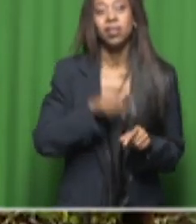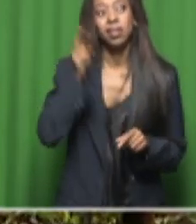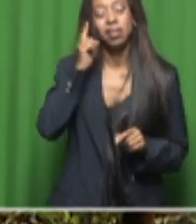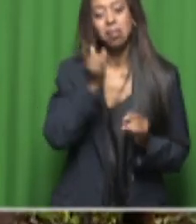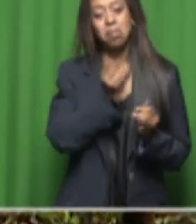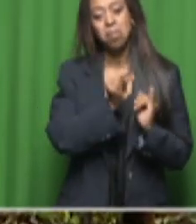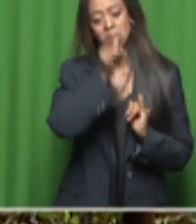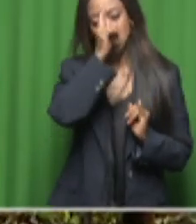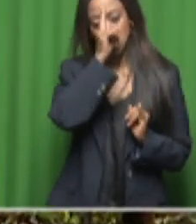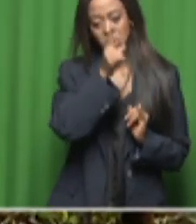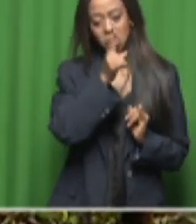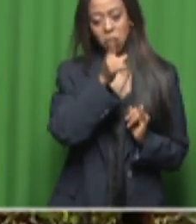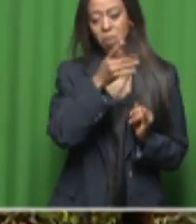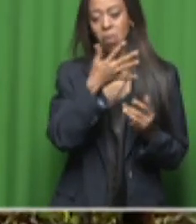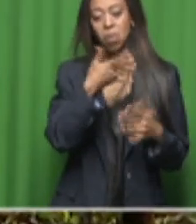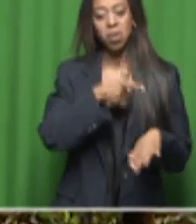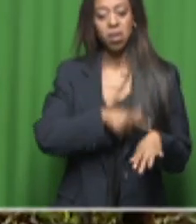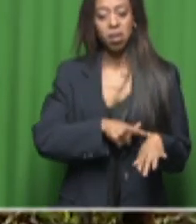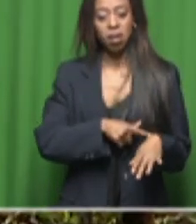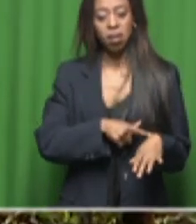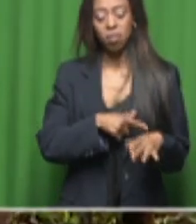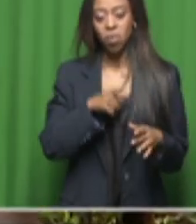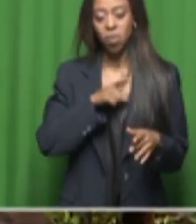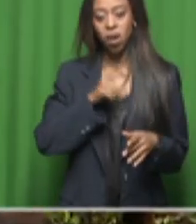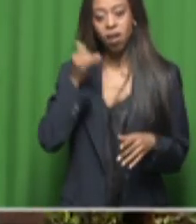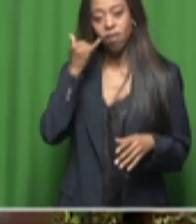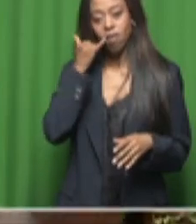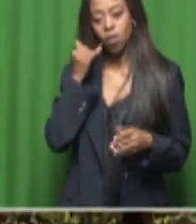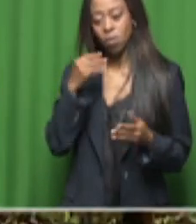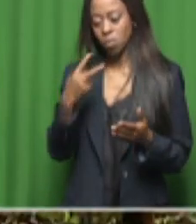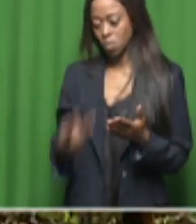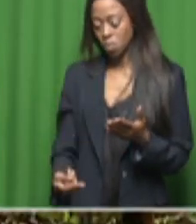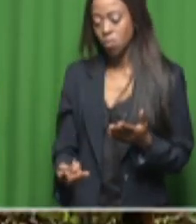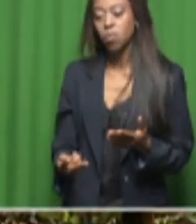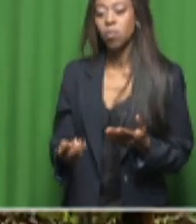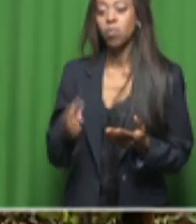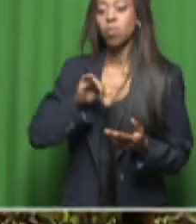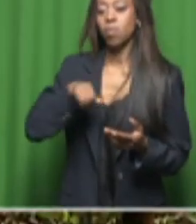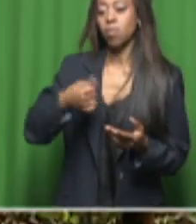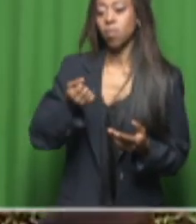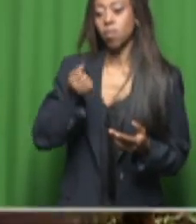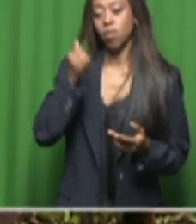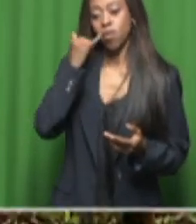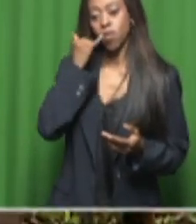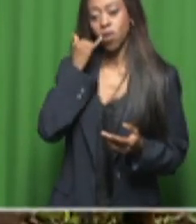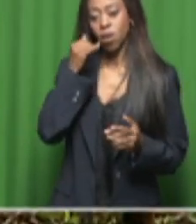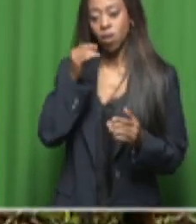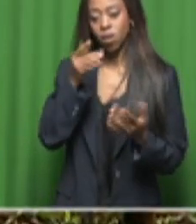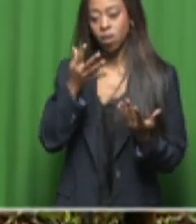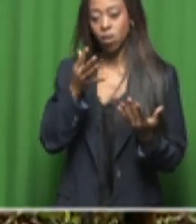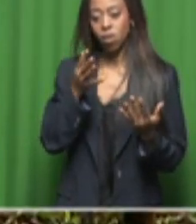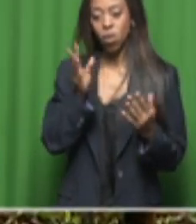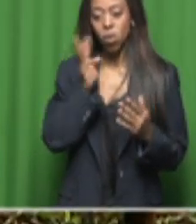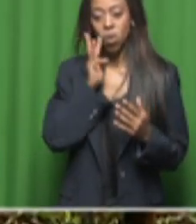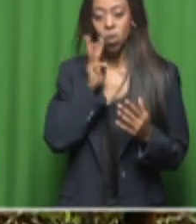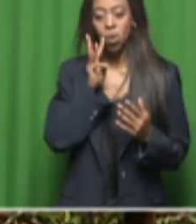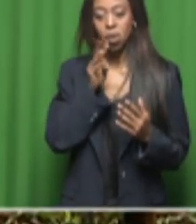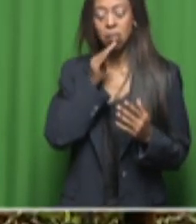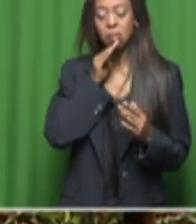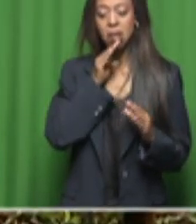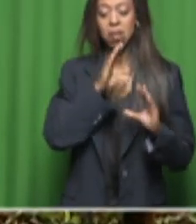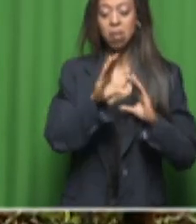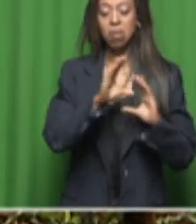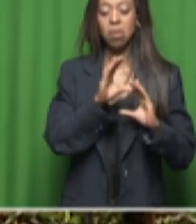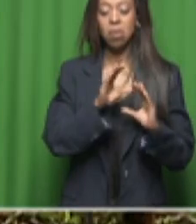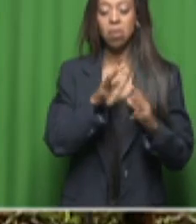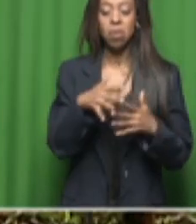about 11, I can't remember the time because my phone fell, my husband's phone fell in the water, so we had no connection or communications and stuff like